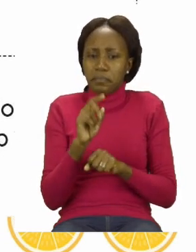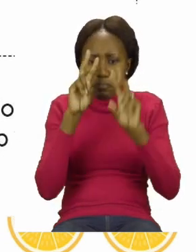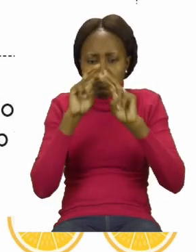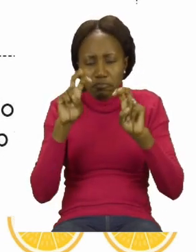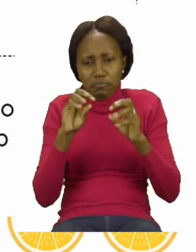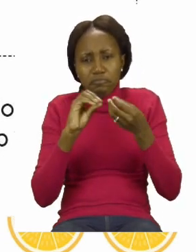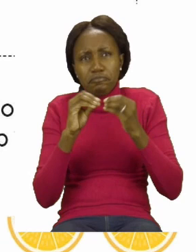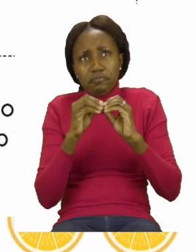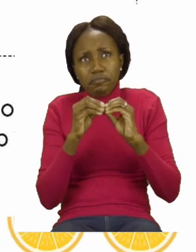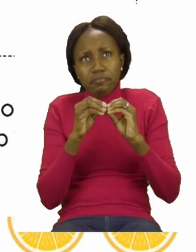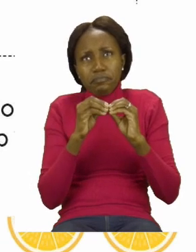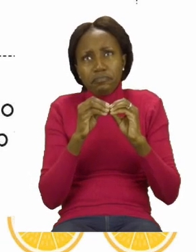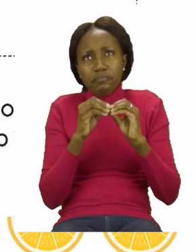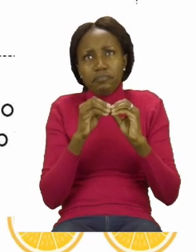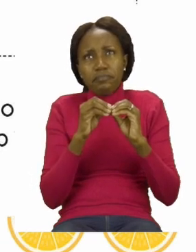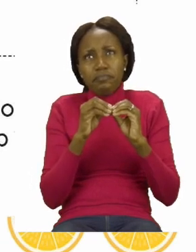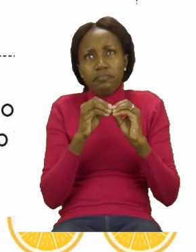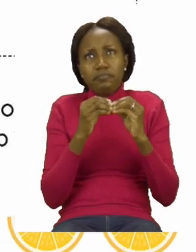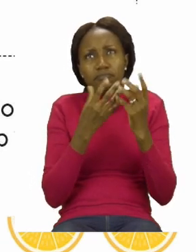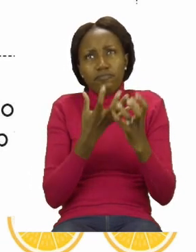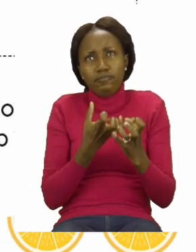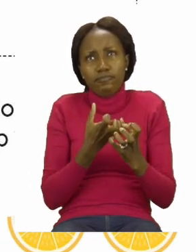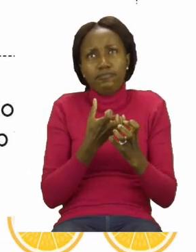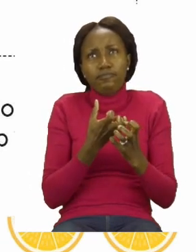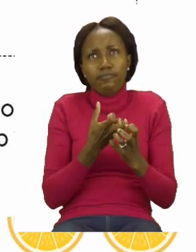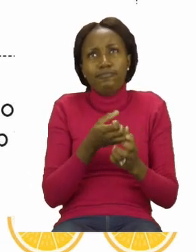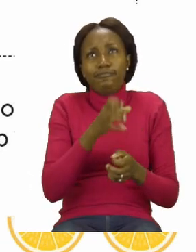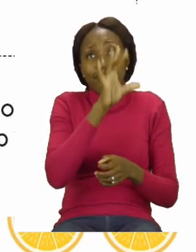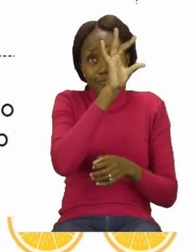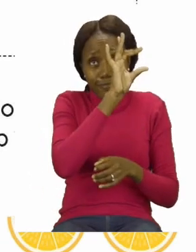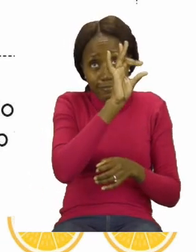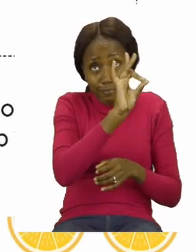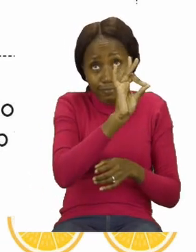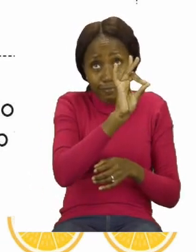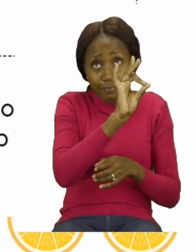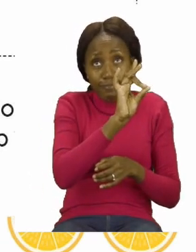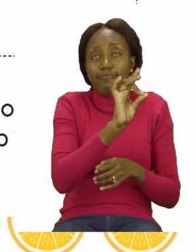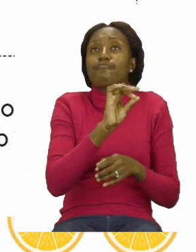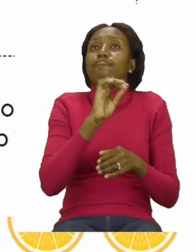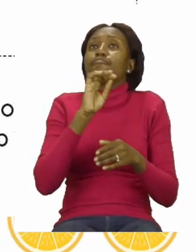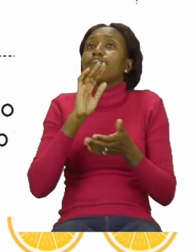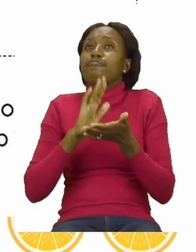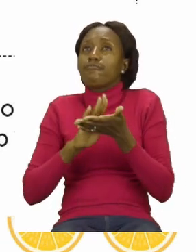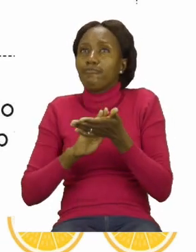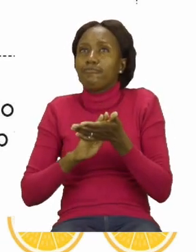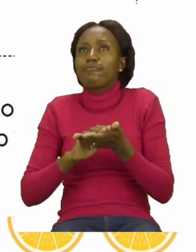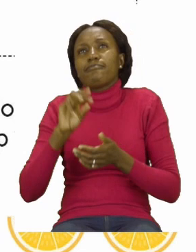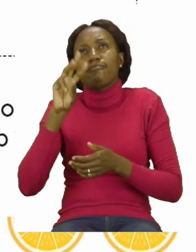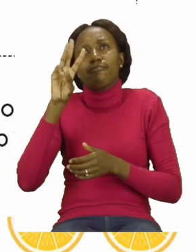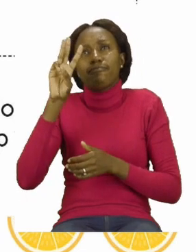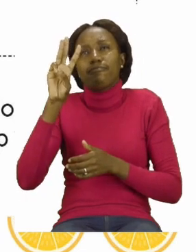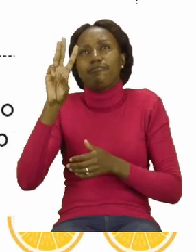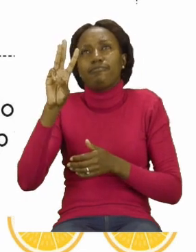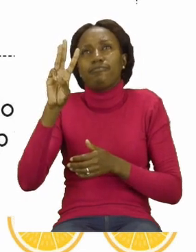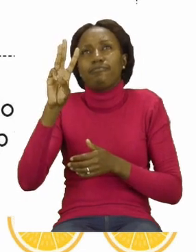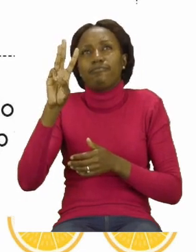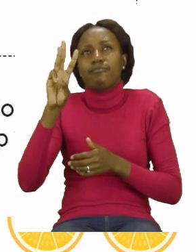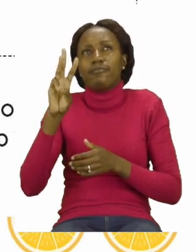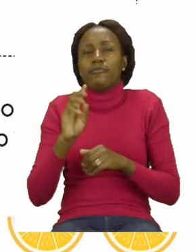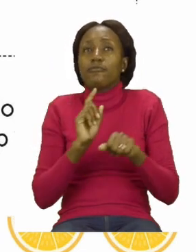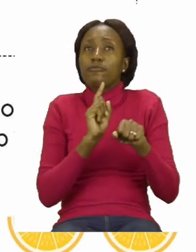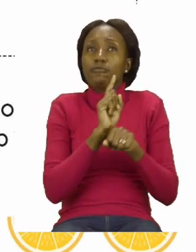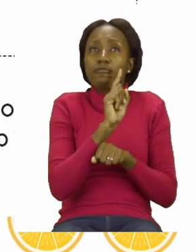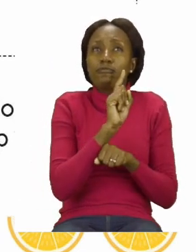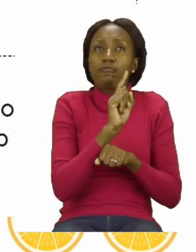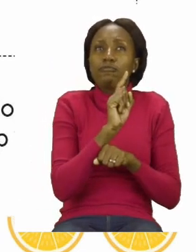information. The numbers we are given are 8 and 3. So in the first